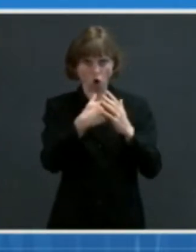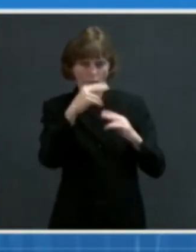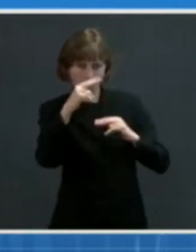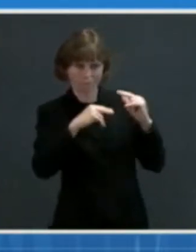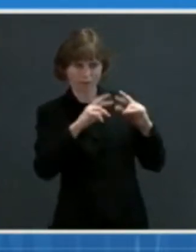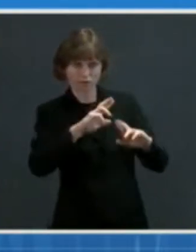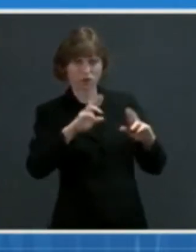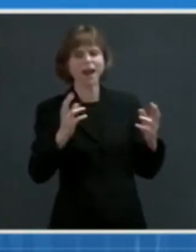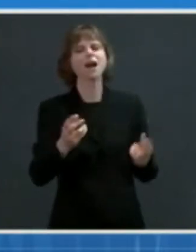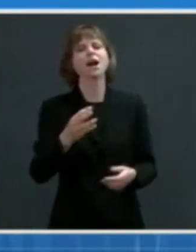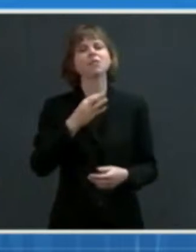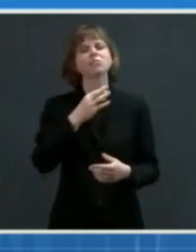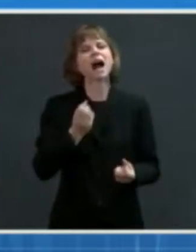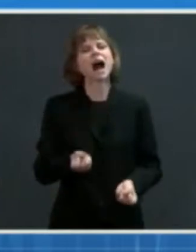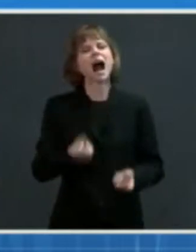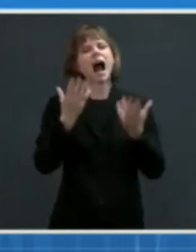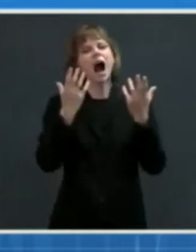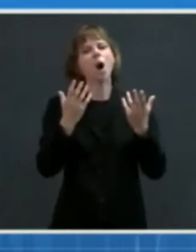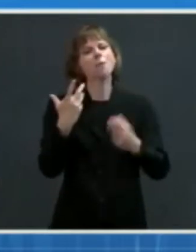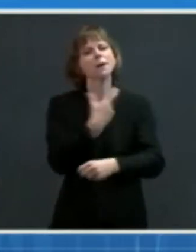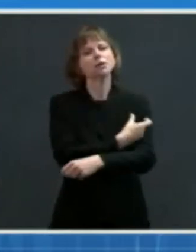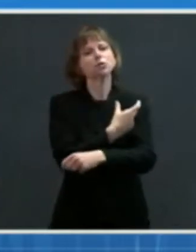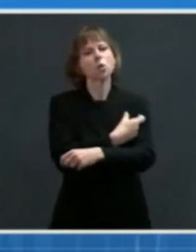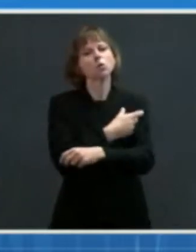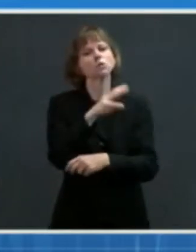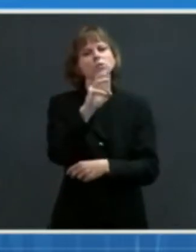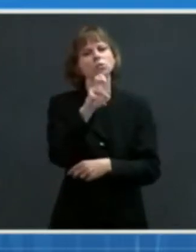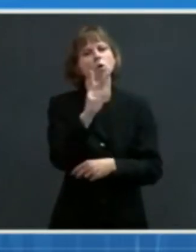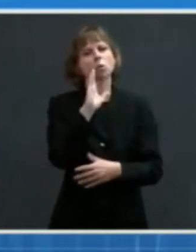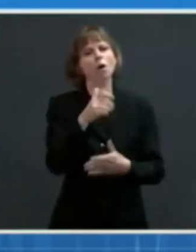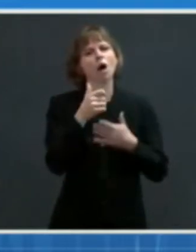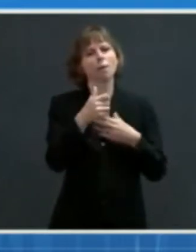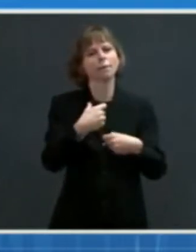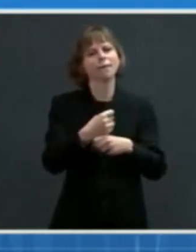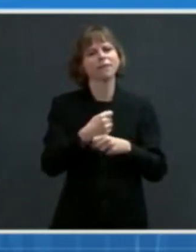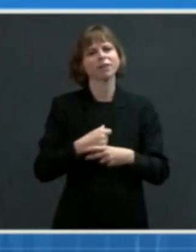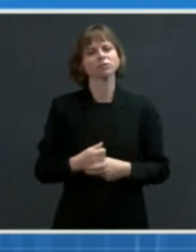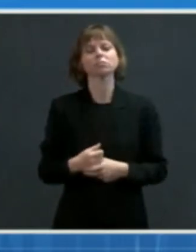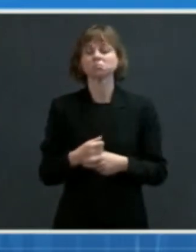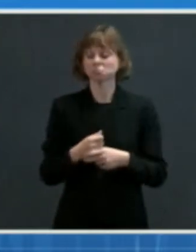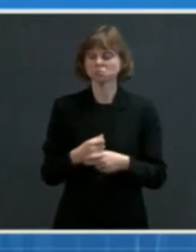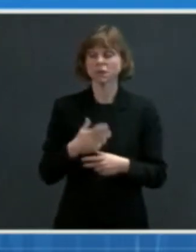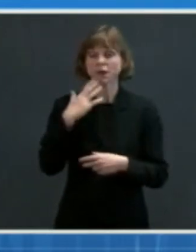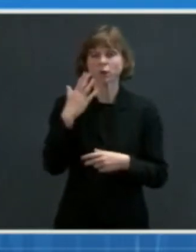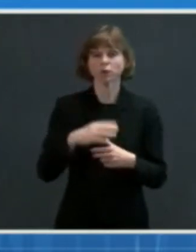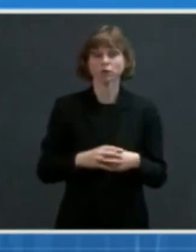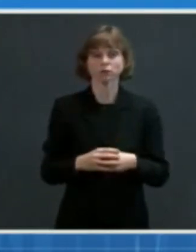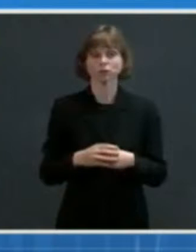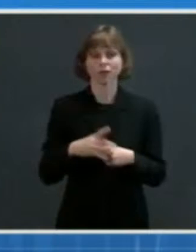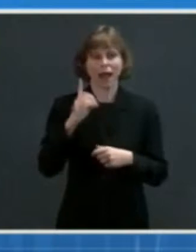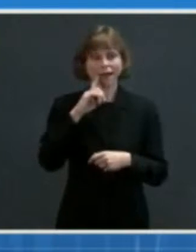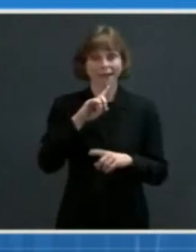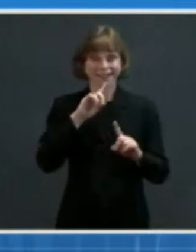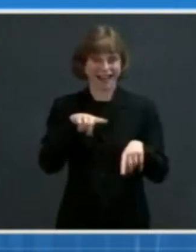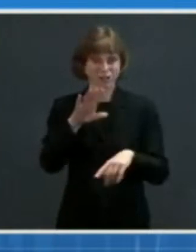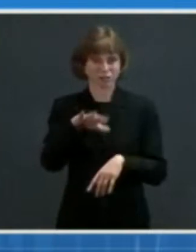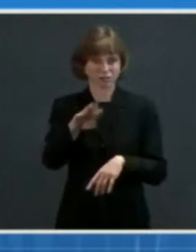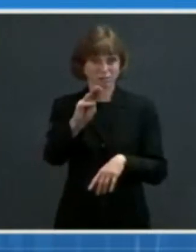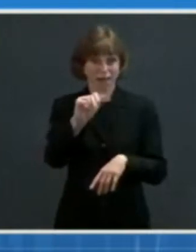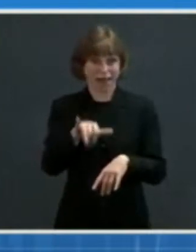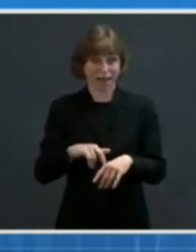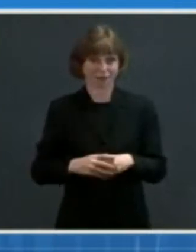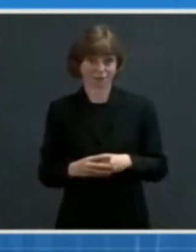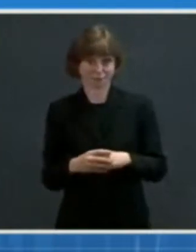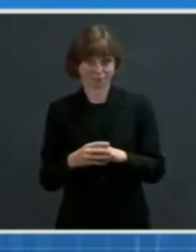many doses Merck will be able to help manufacture? Yeah, thanks, Sabrina. I think the answer is May.